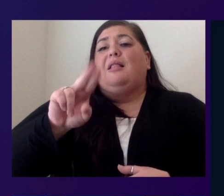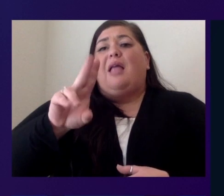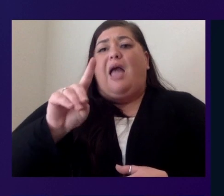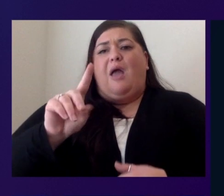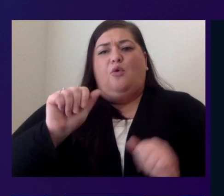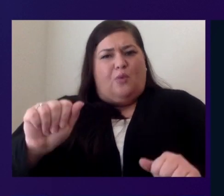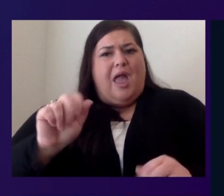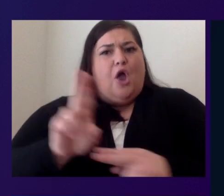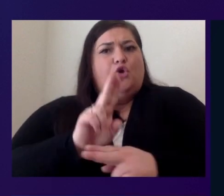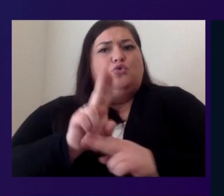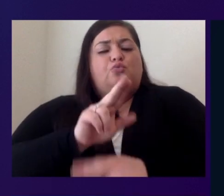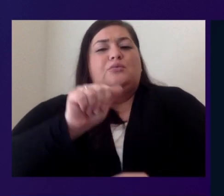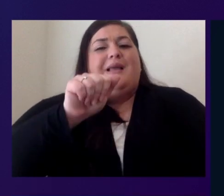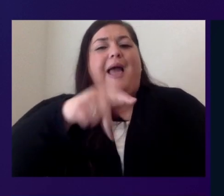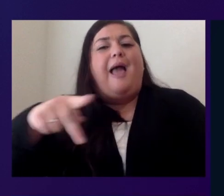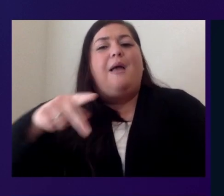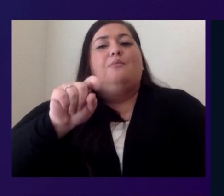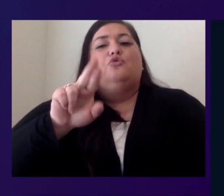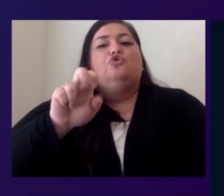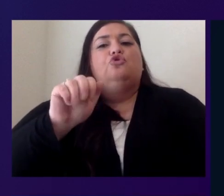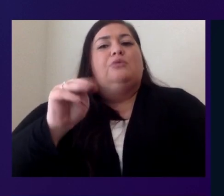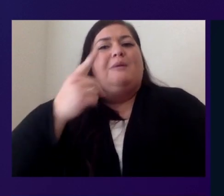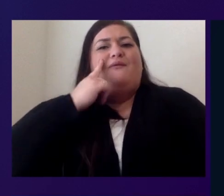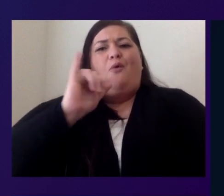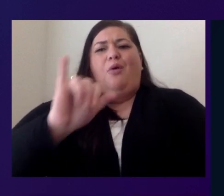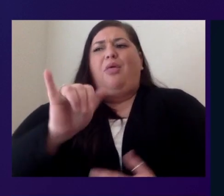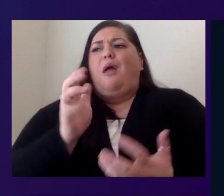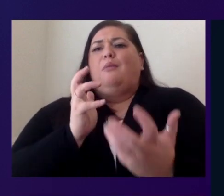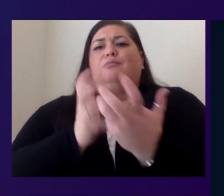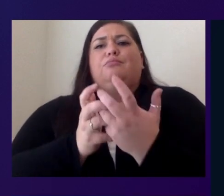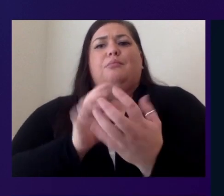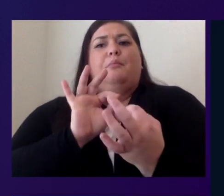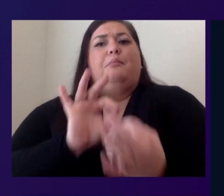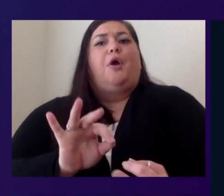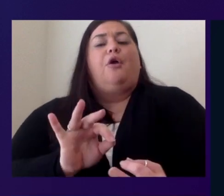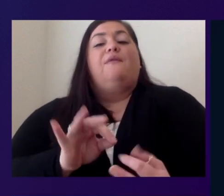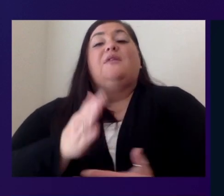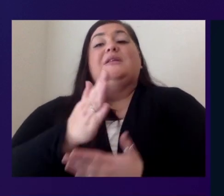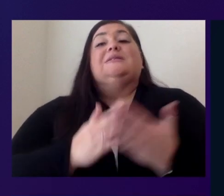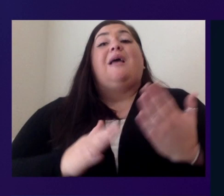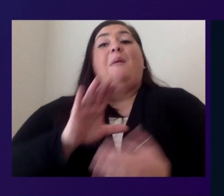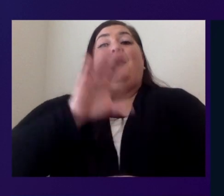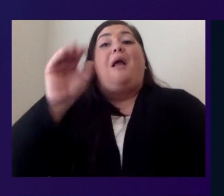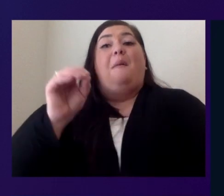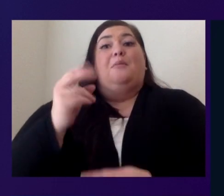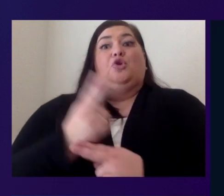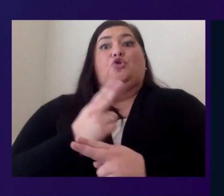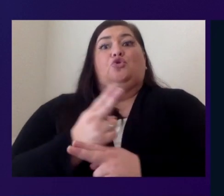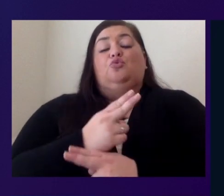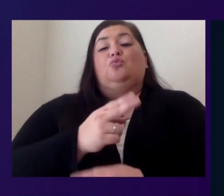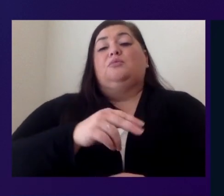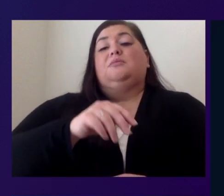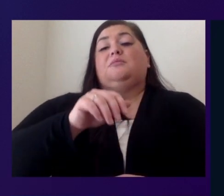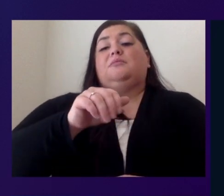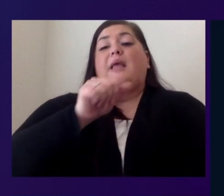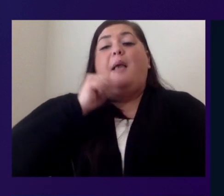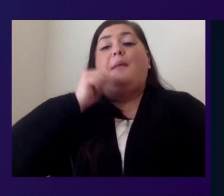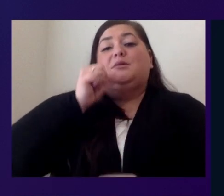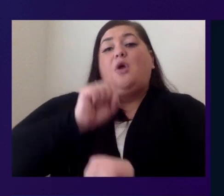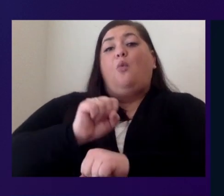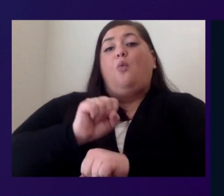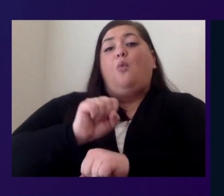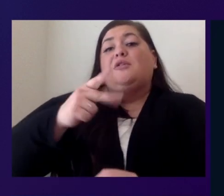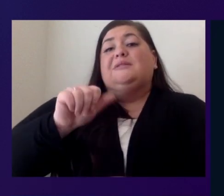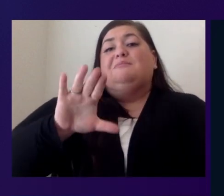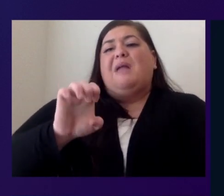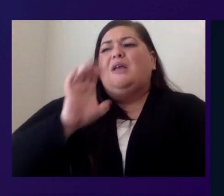the companies has existing VDI solution, consider using Amazon Workspaces Core, which will provide you